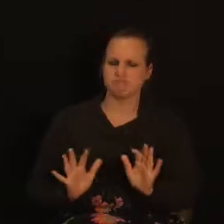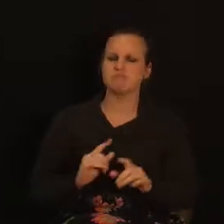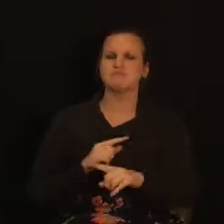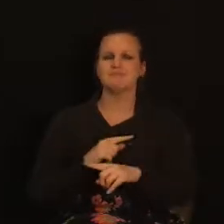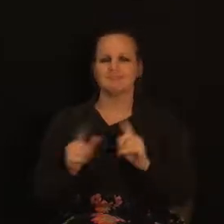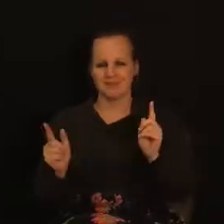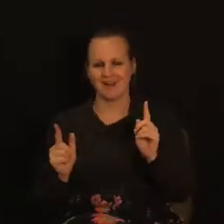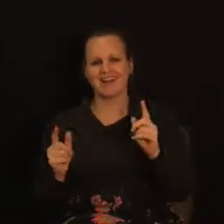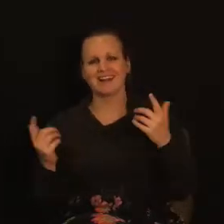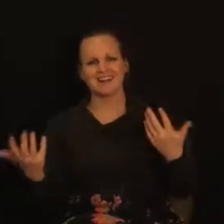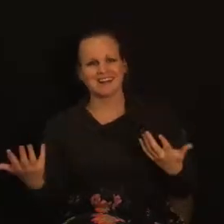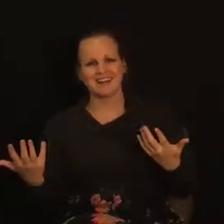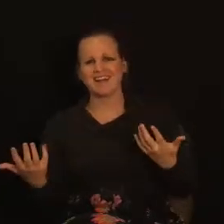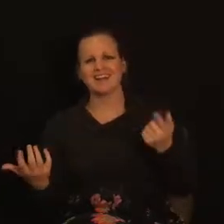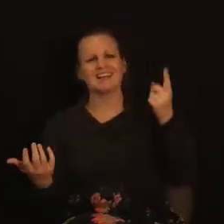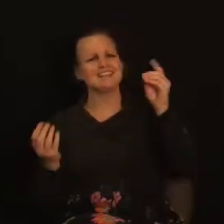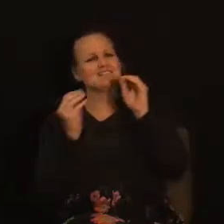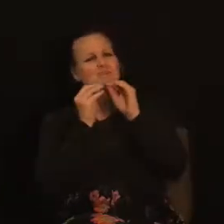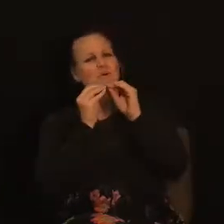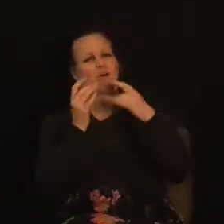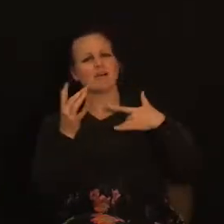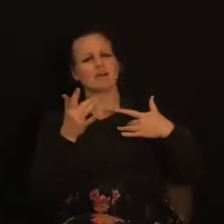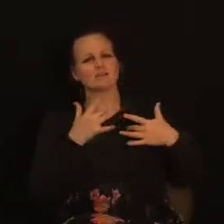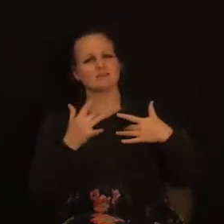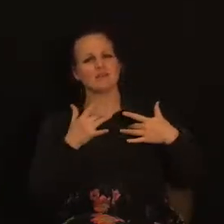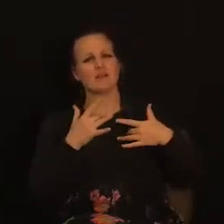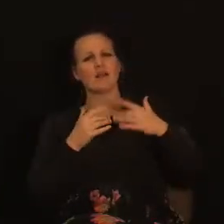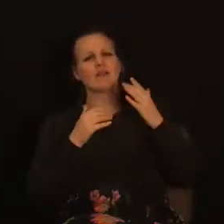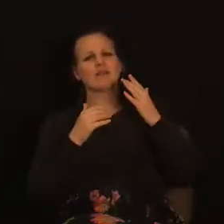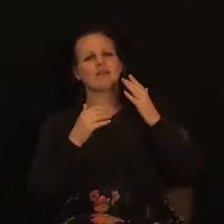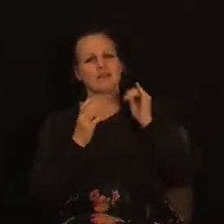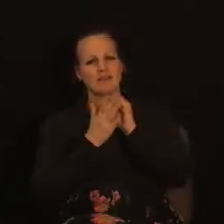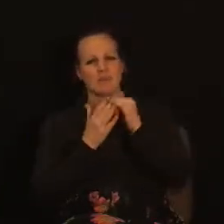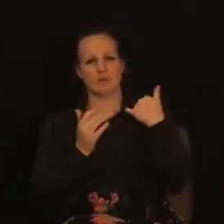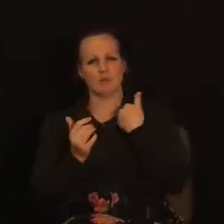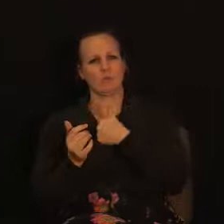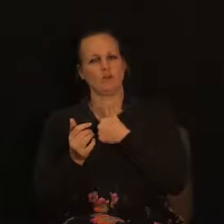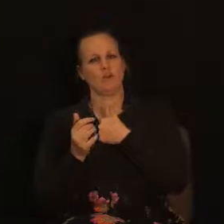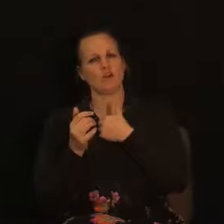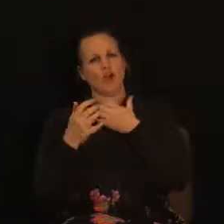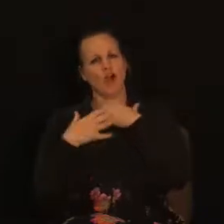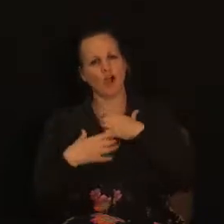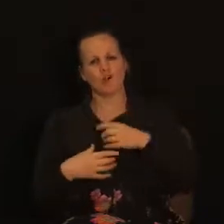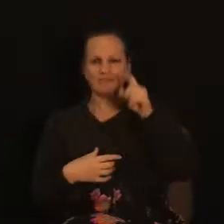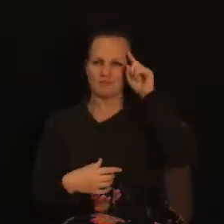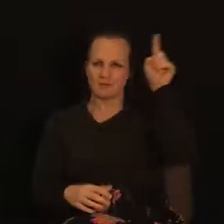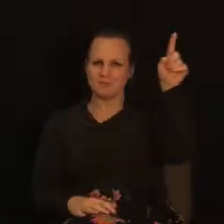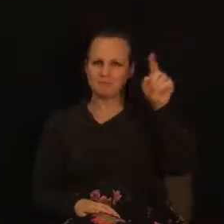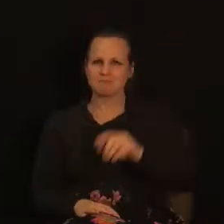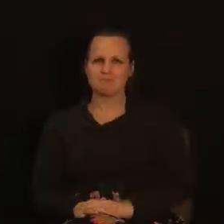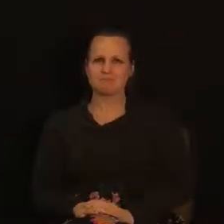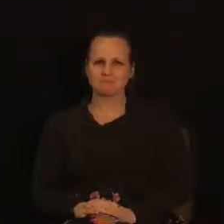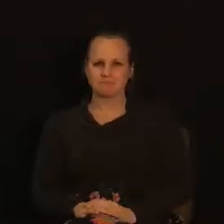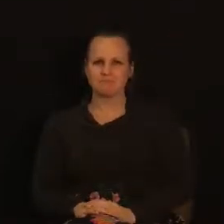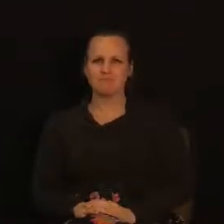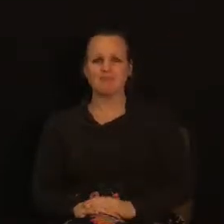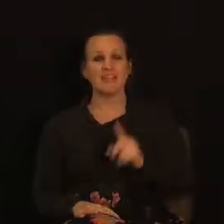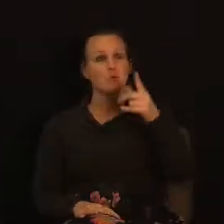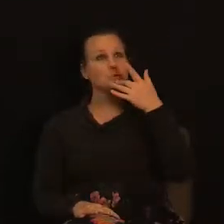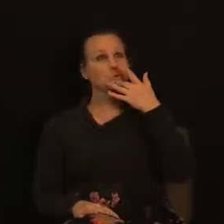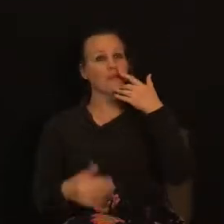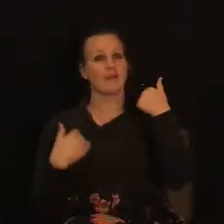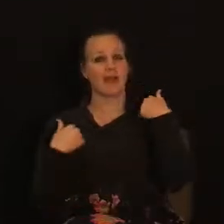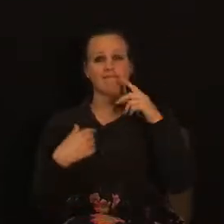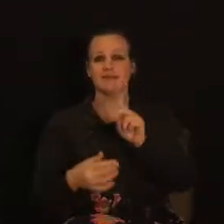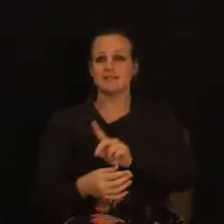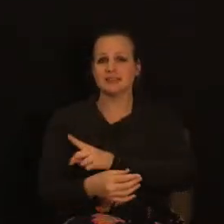You know, but he's so much more concerned that we're actually hungry after him. He would rather have a David